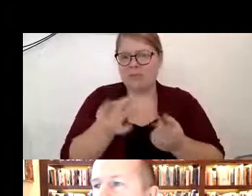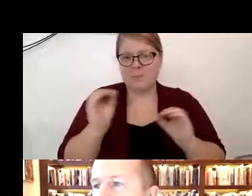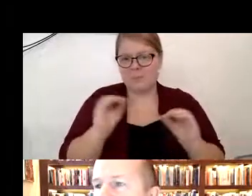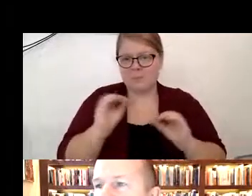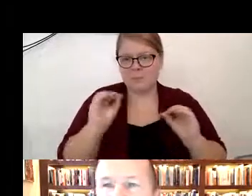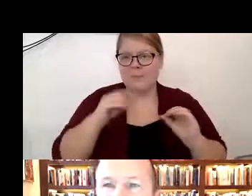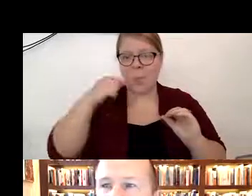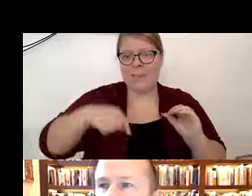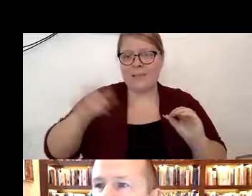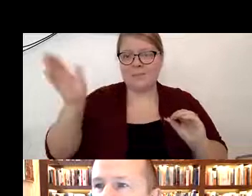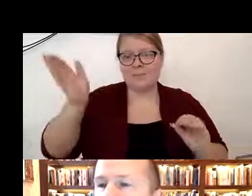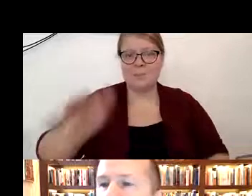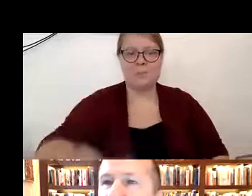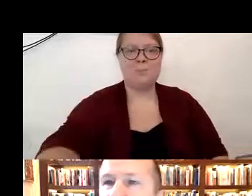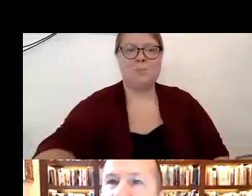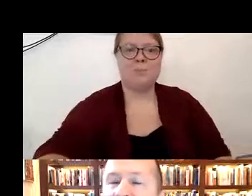particular presentation.